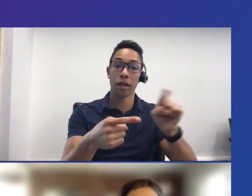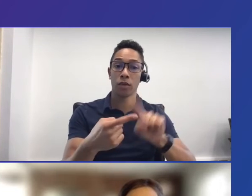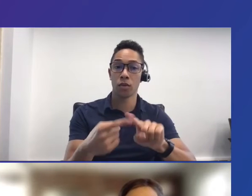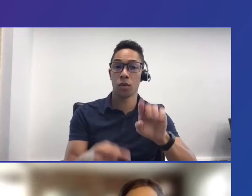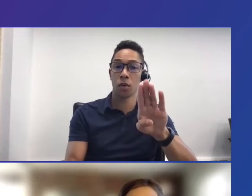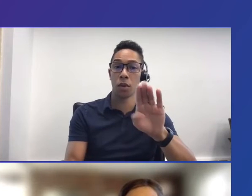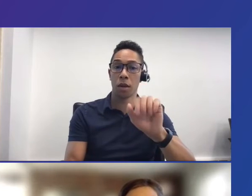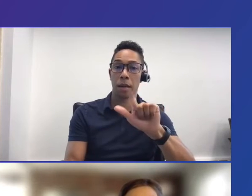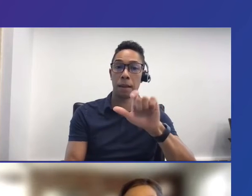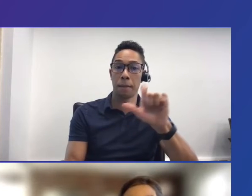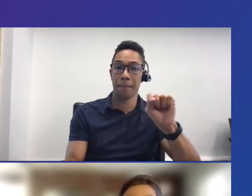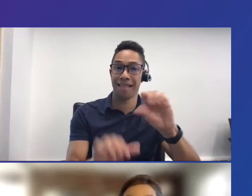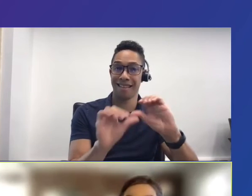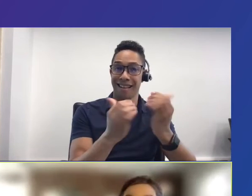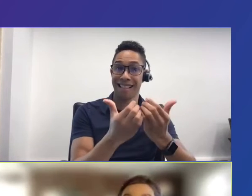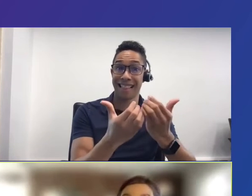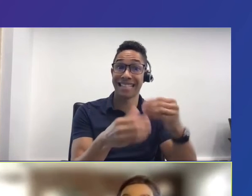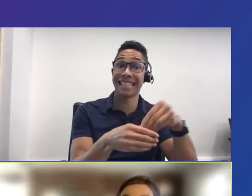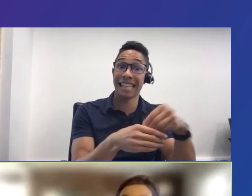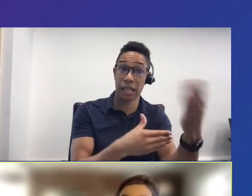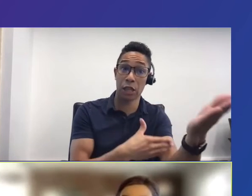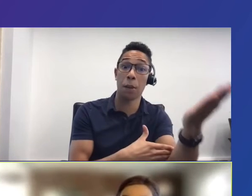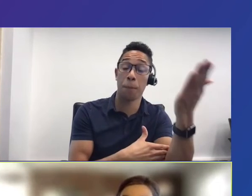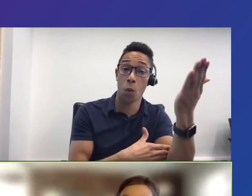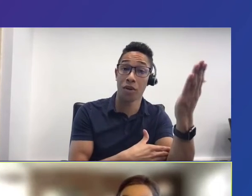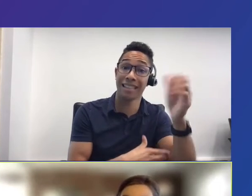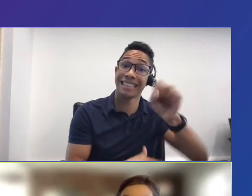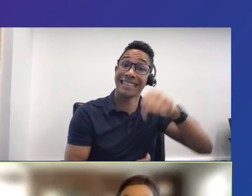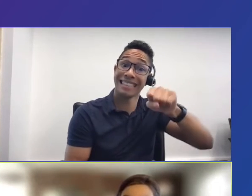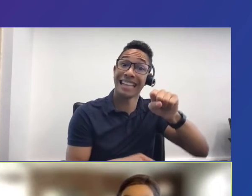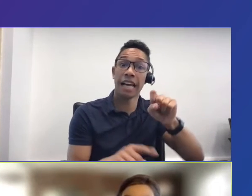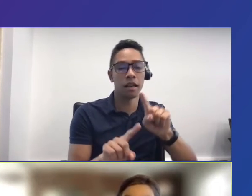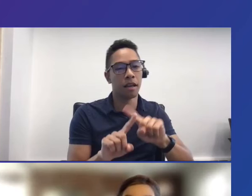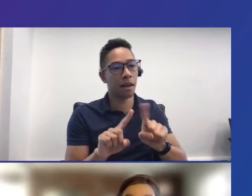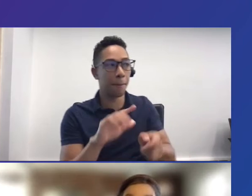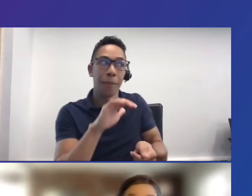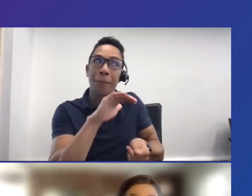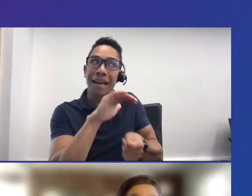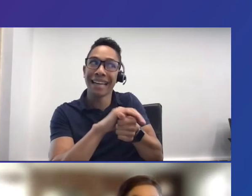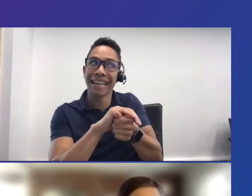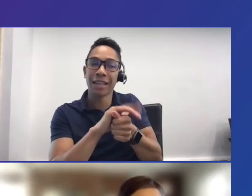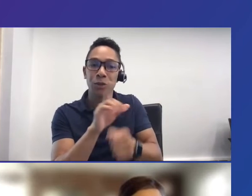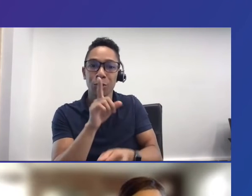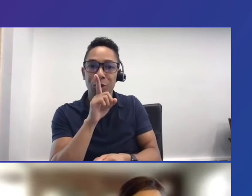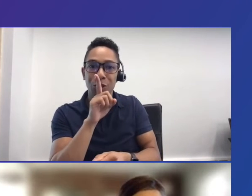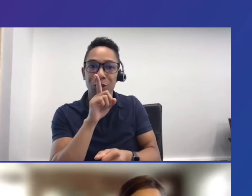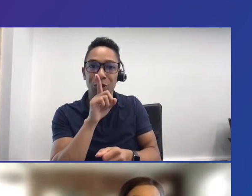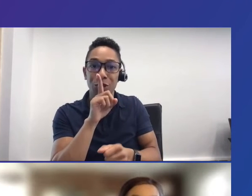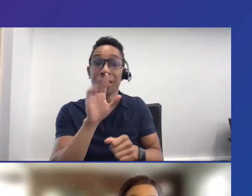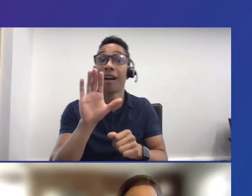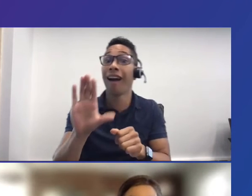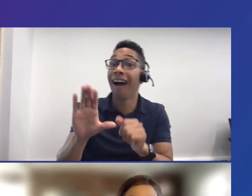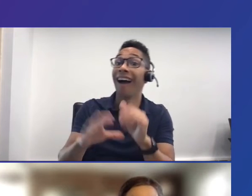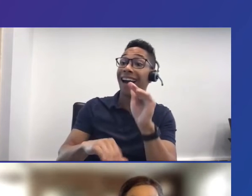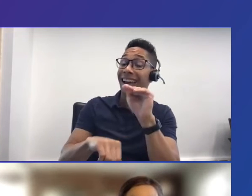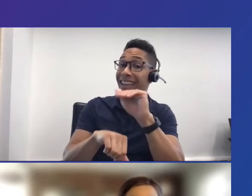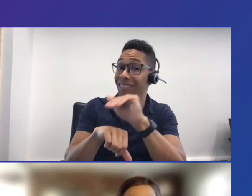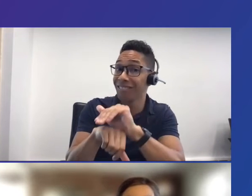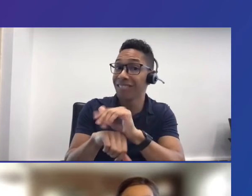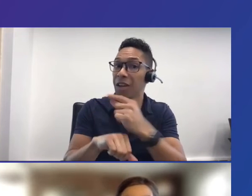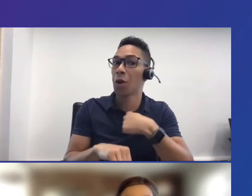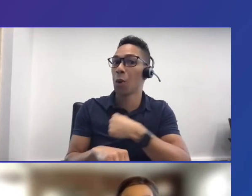in the mornings. We did, but we hid it. And in the evenings, we brought